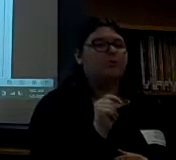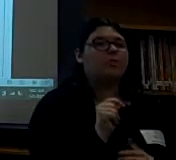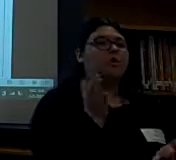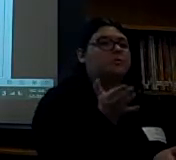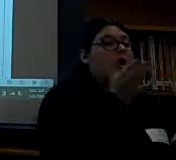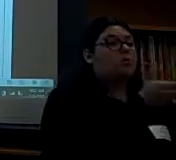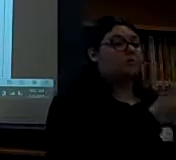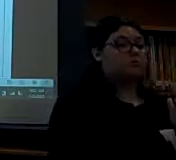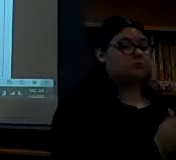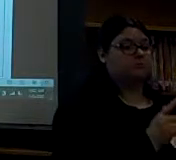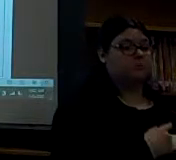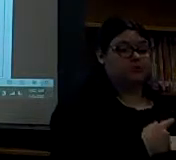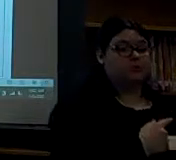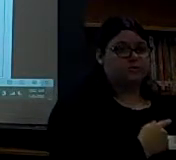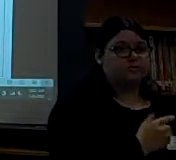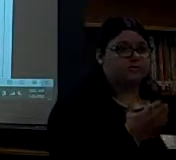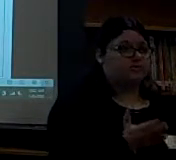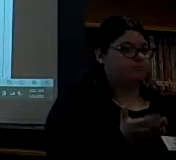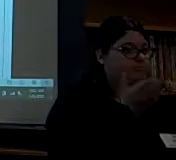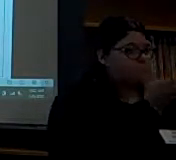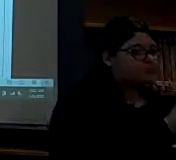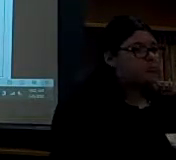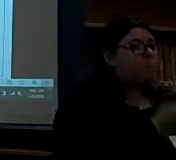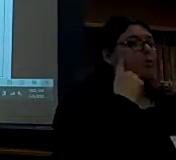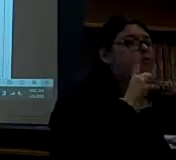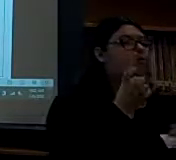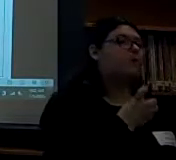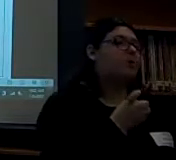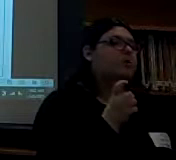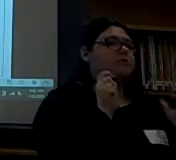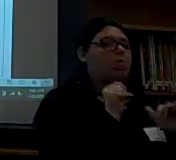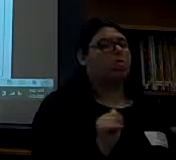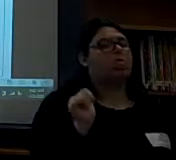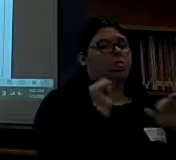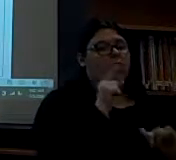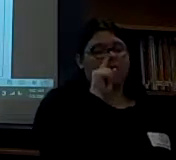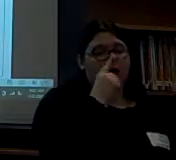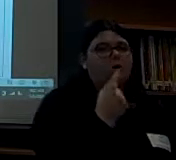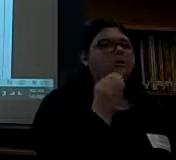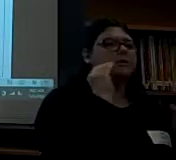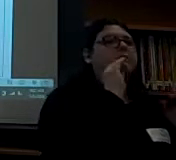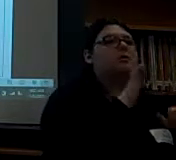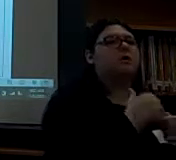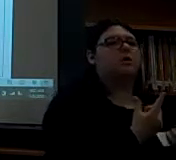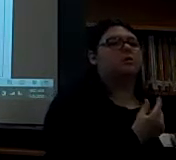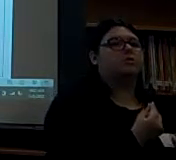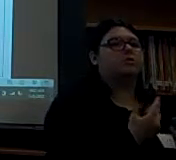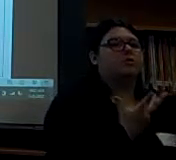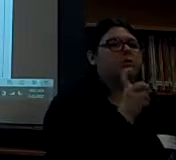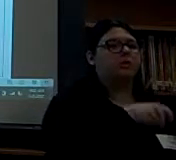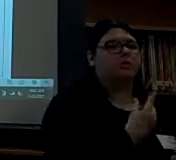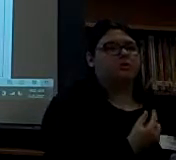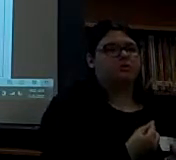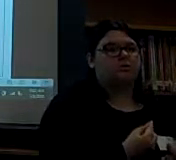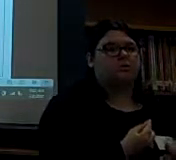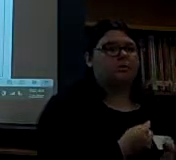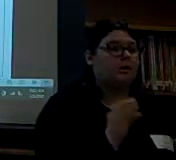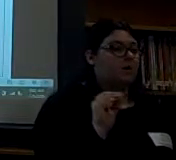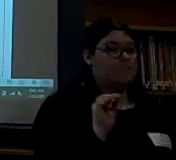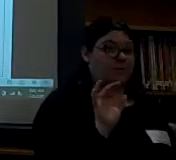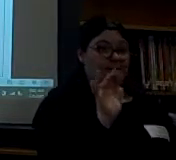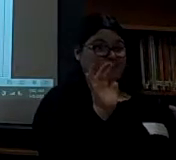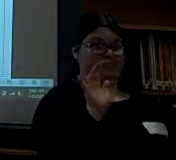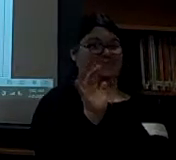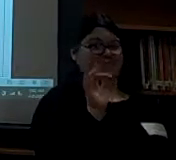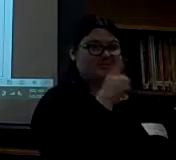offer them a tool first. Offer them a tool for handling monotony. Teach them how to do what they're supposed to do. And magically,